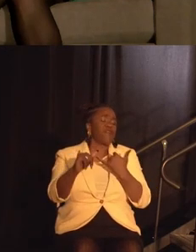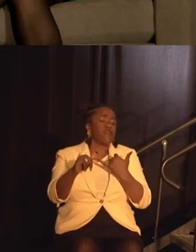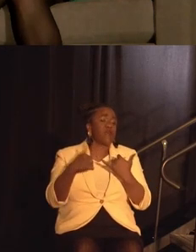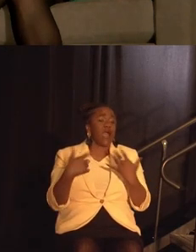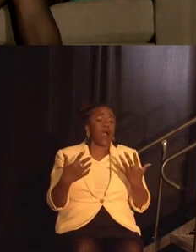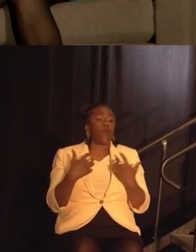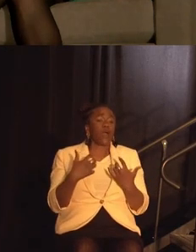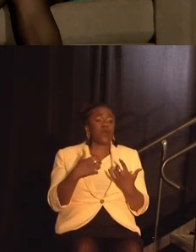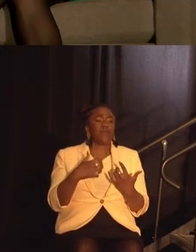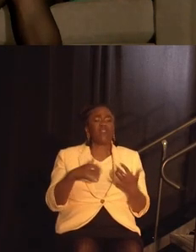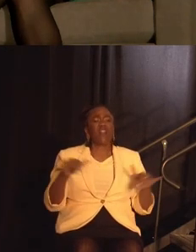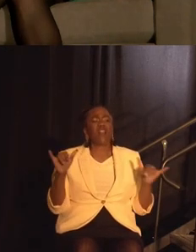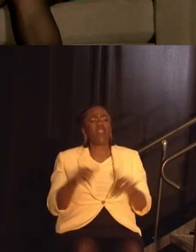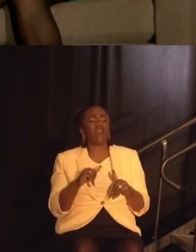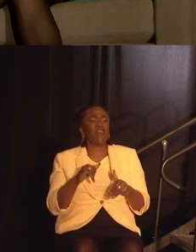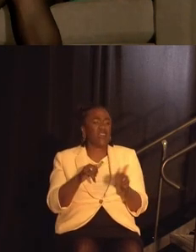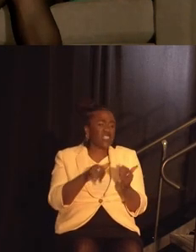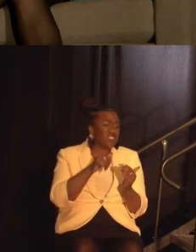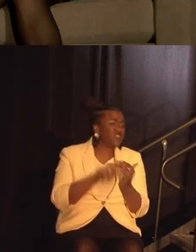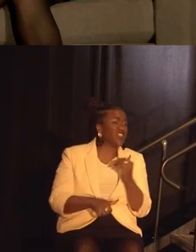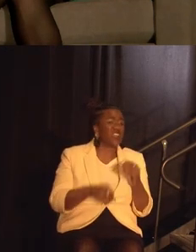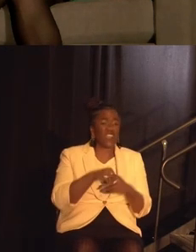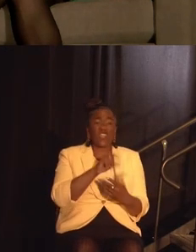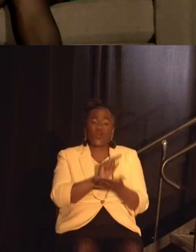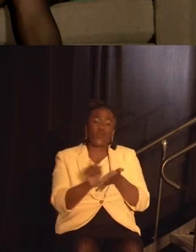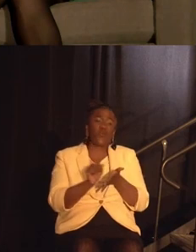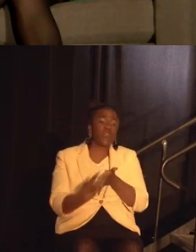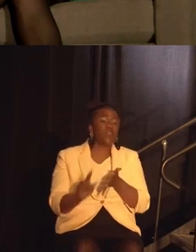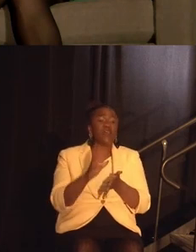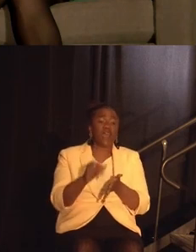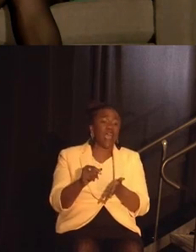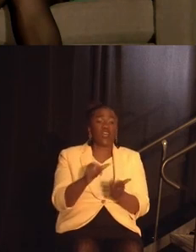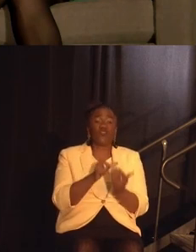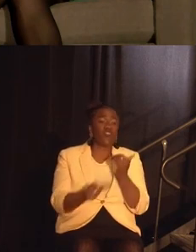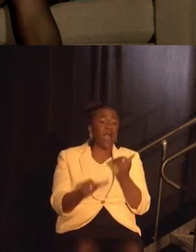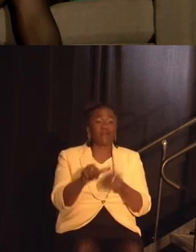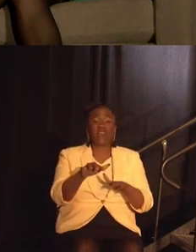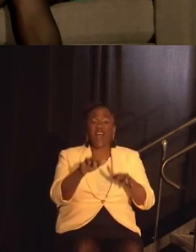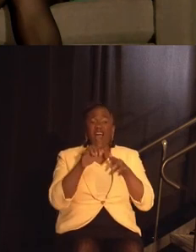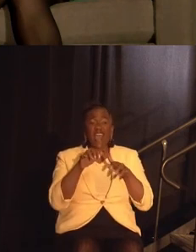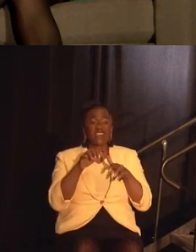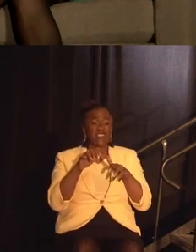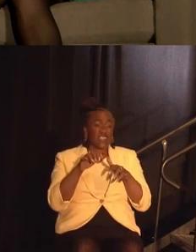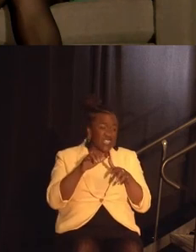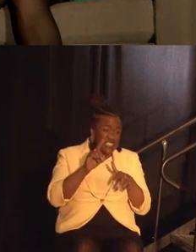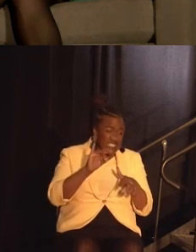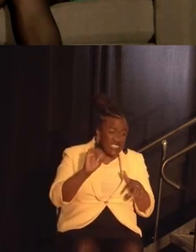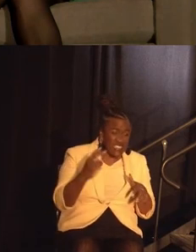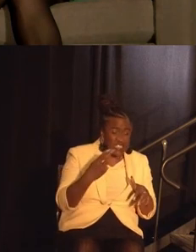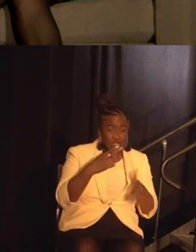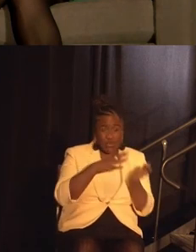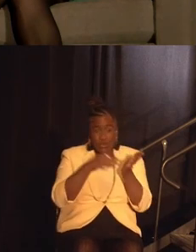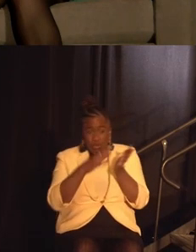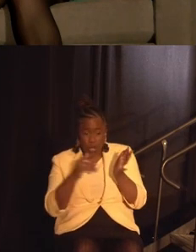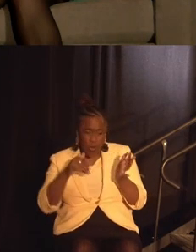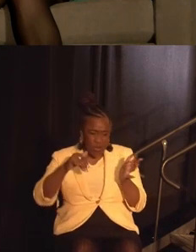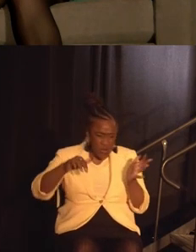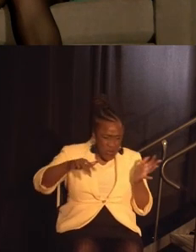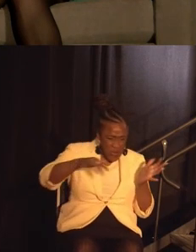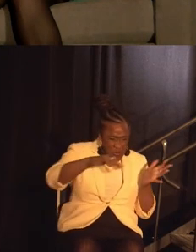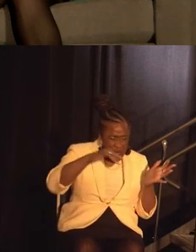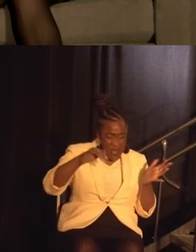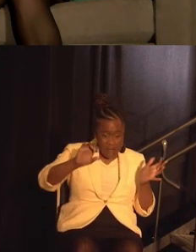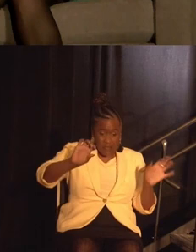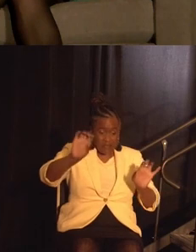be a sloth who hasn't shit in a week, cracked ice, dish soap bubbles, mild hot sauce,